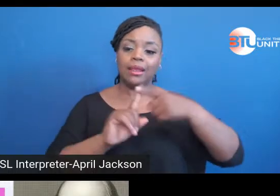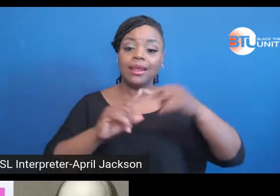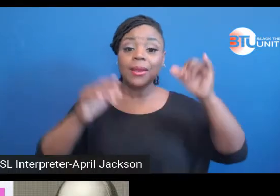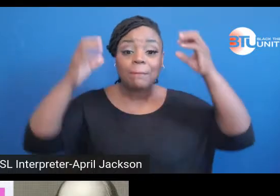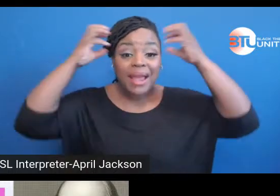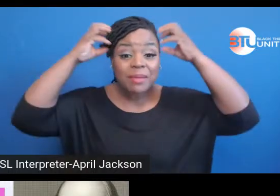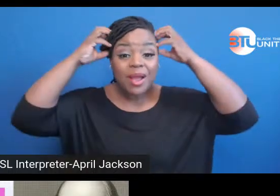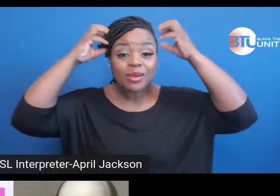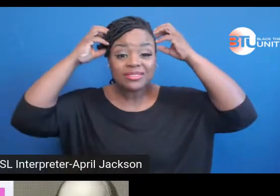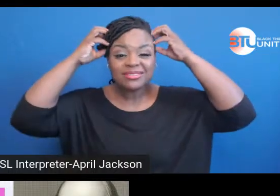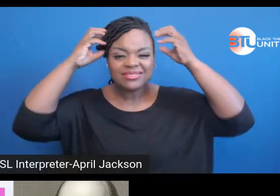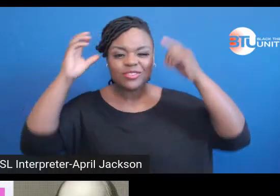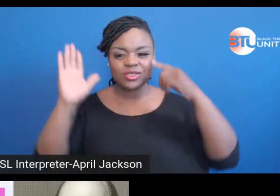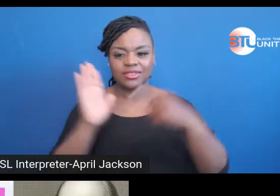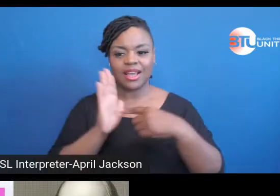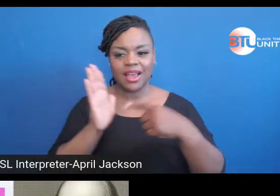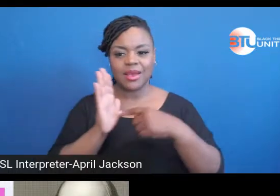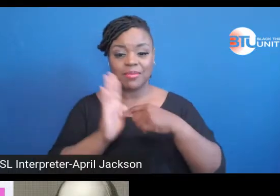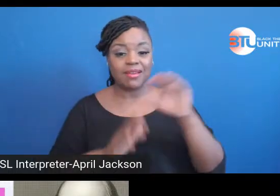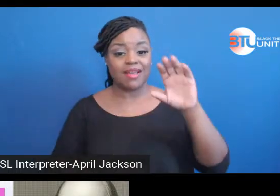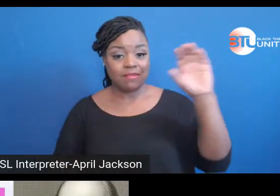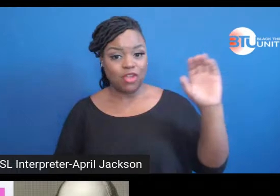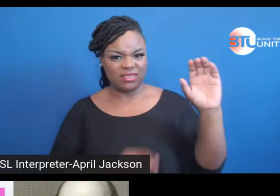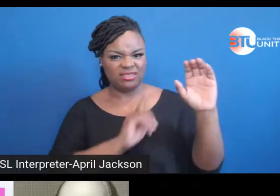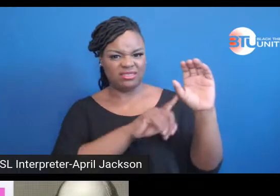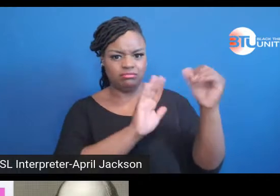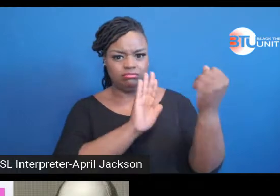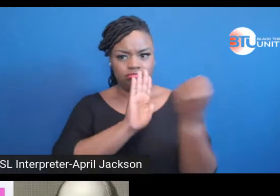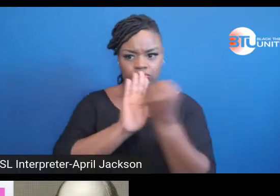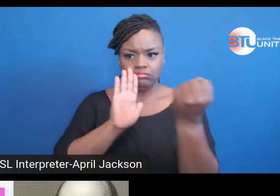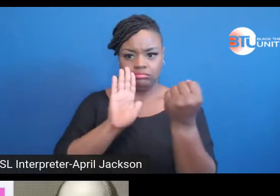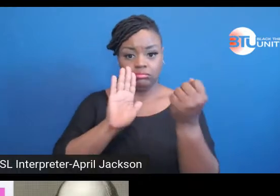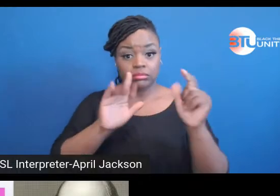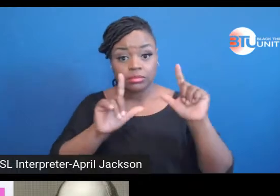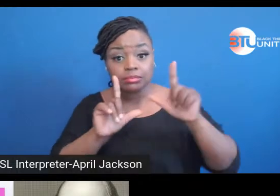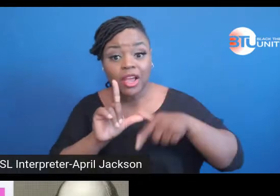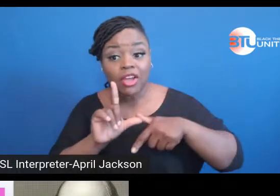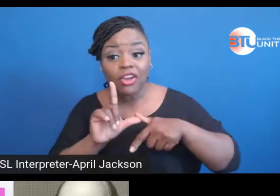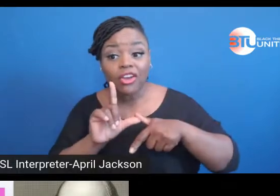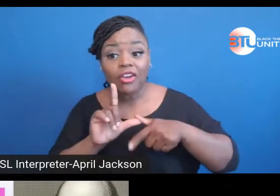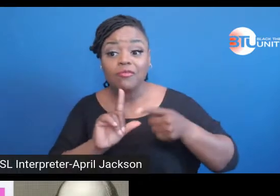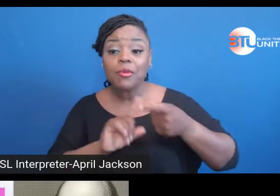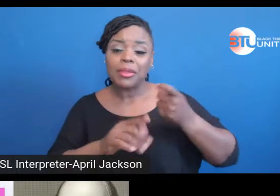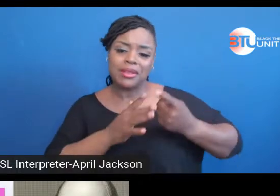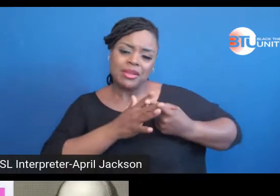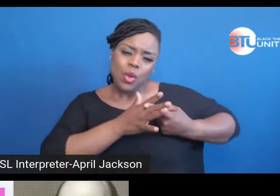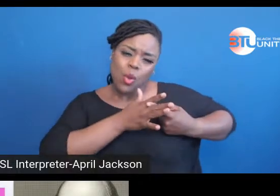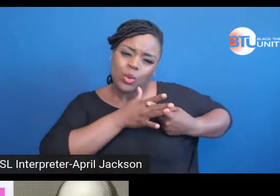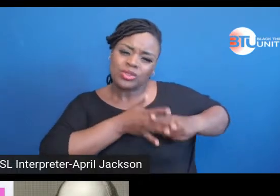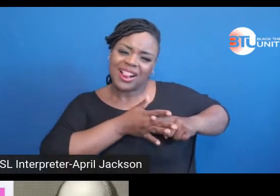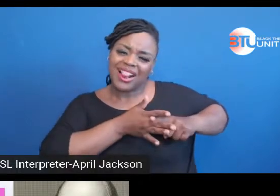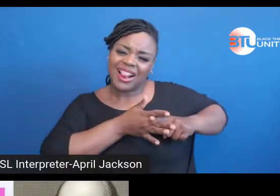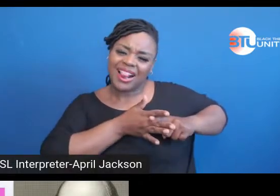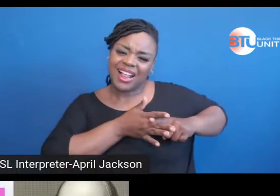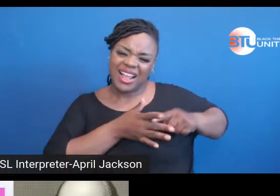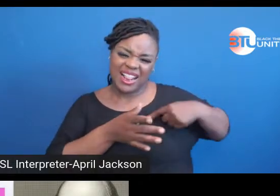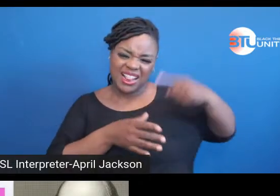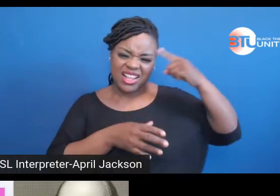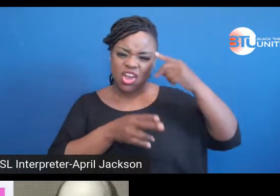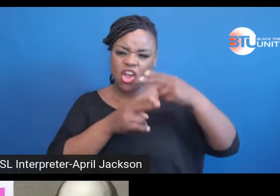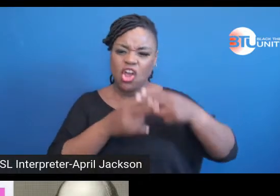the copyright for Mickey Mouse is about to expire from the original Steamboat Willie, whatever